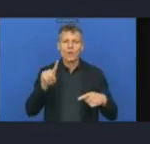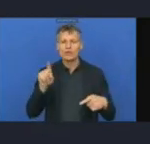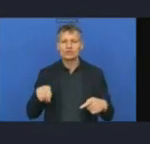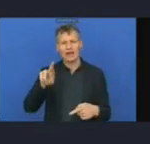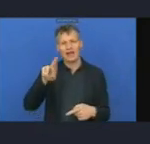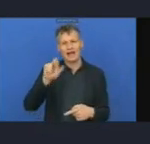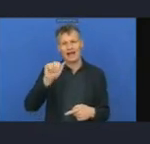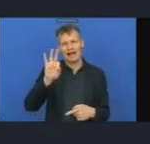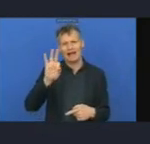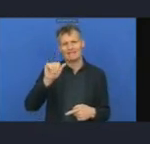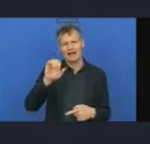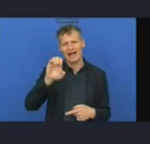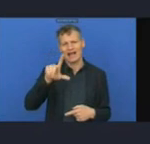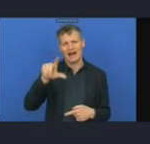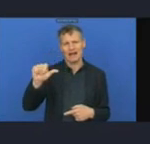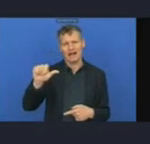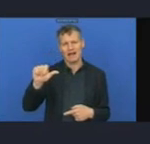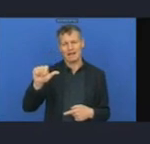Lioce.